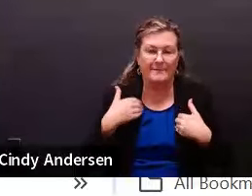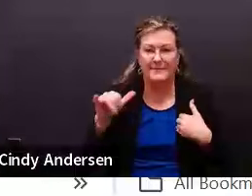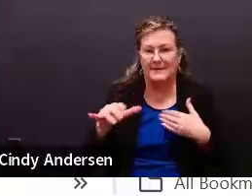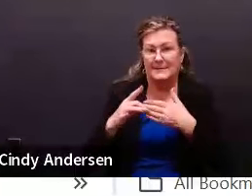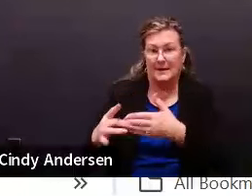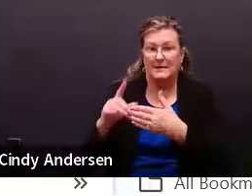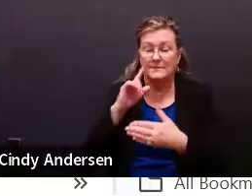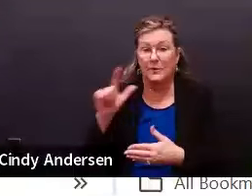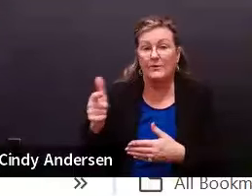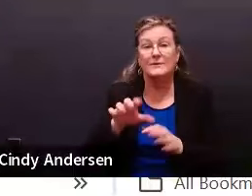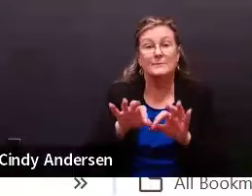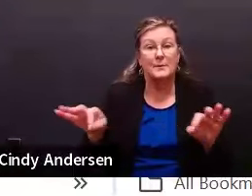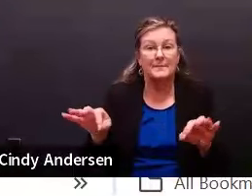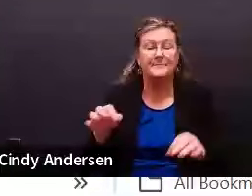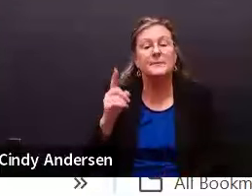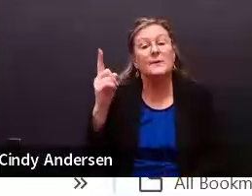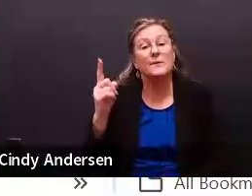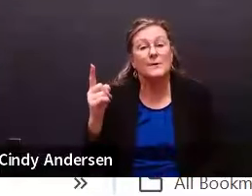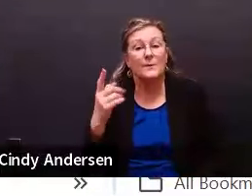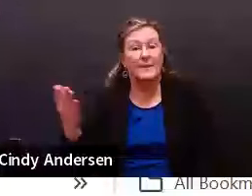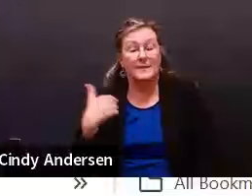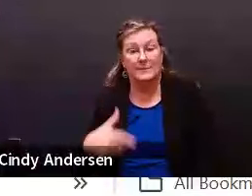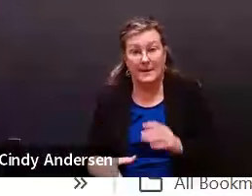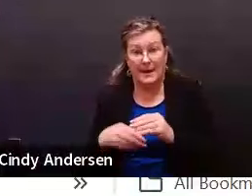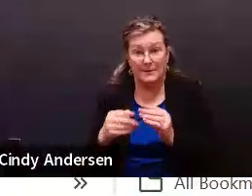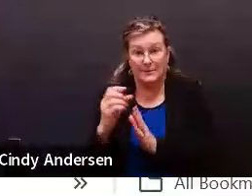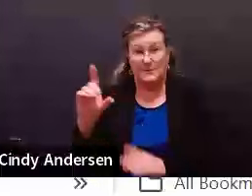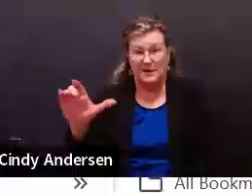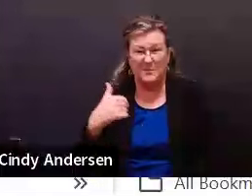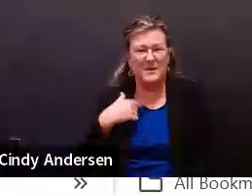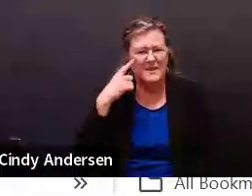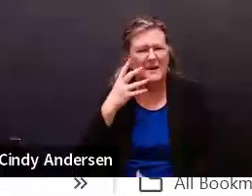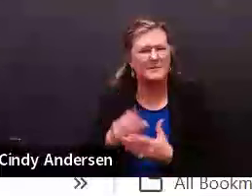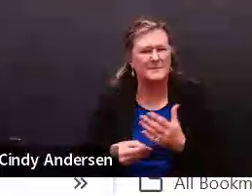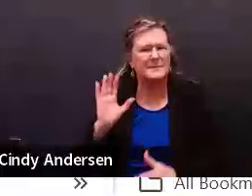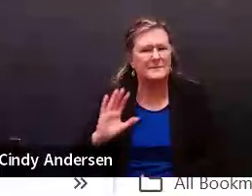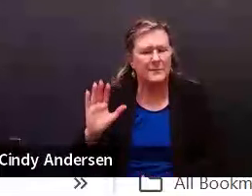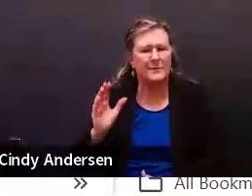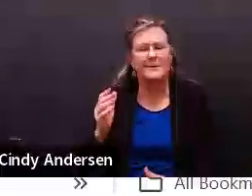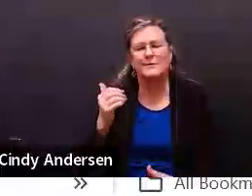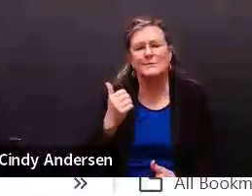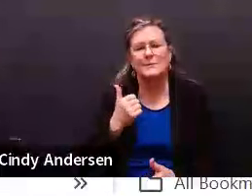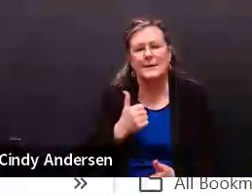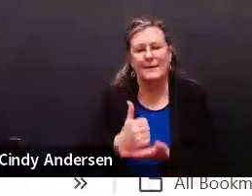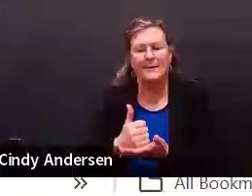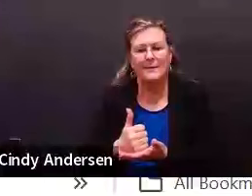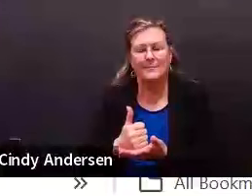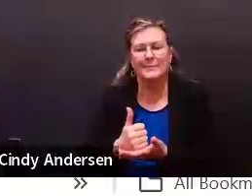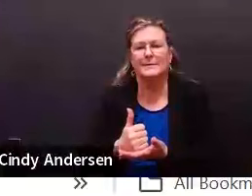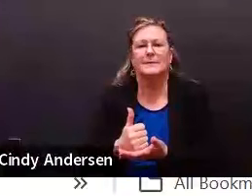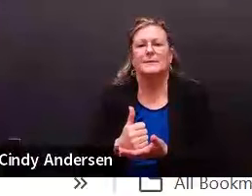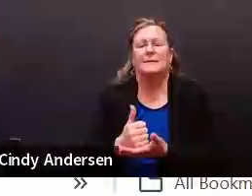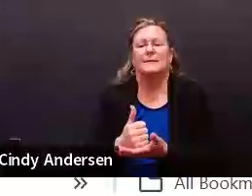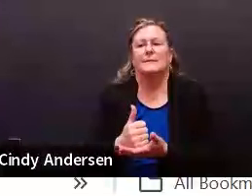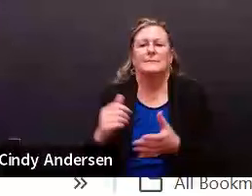diploma. So one thing that we added to this document that we felt was missing to kind of help bridge that gap around, what